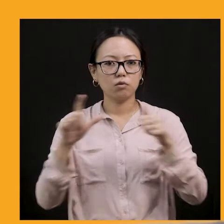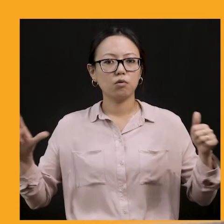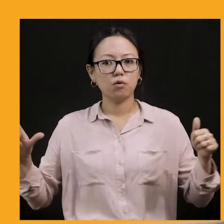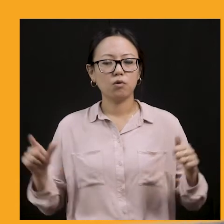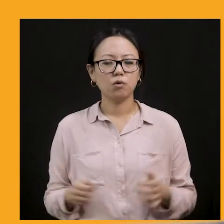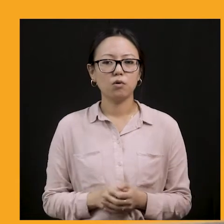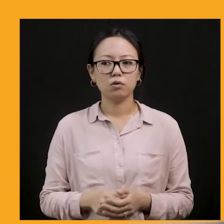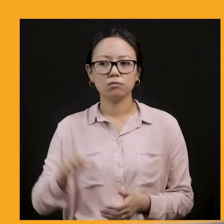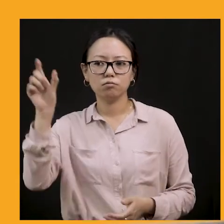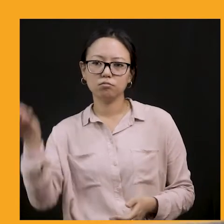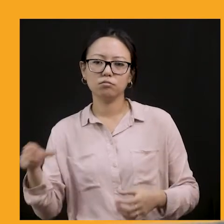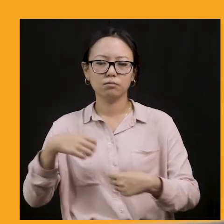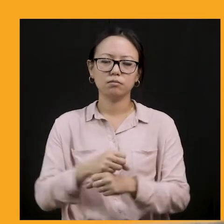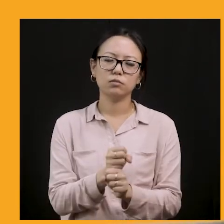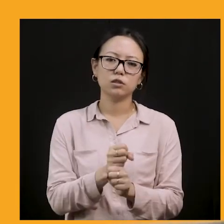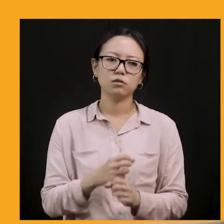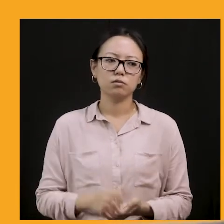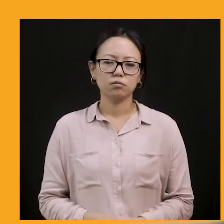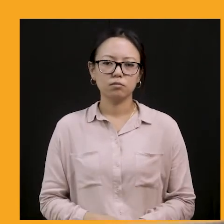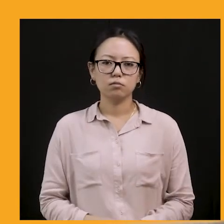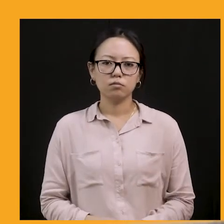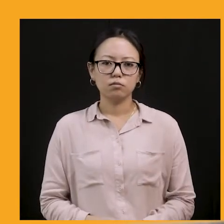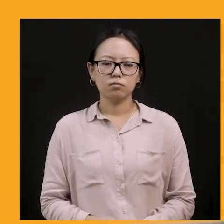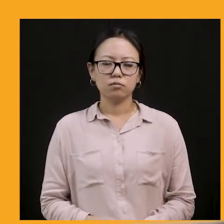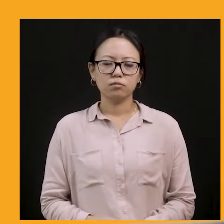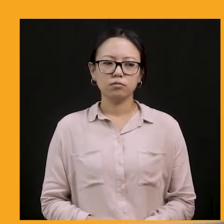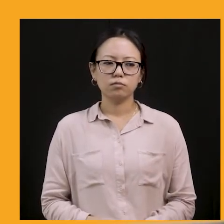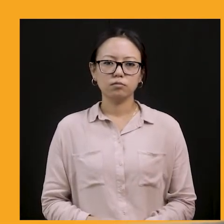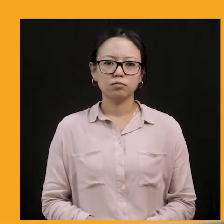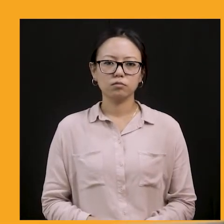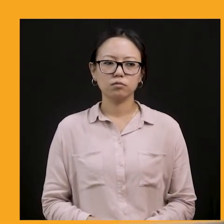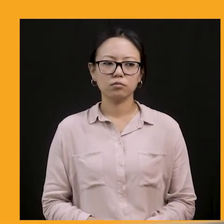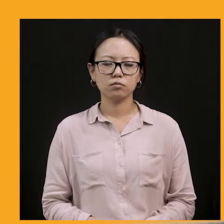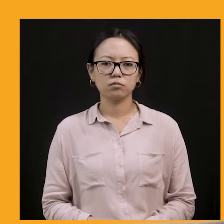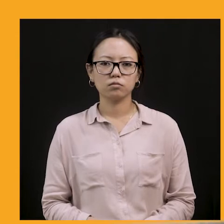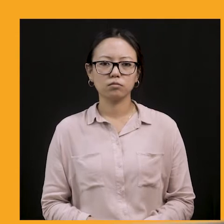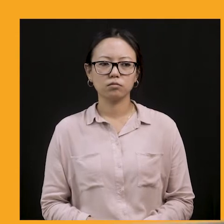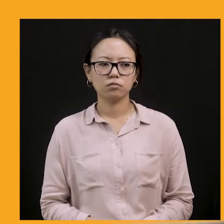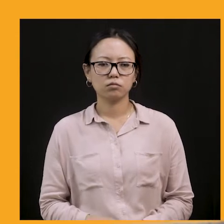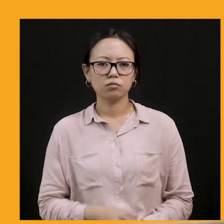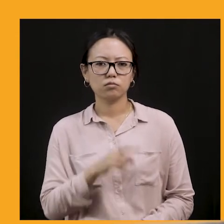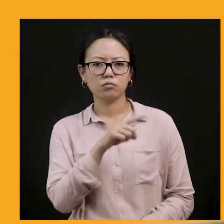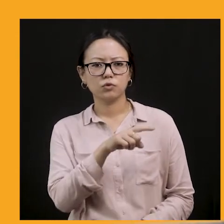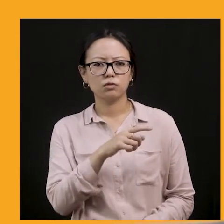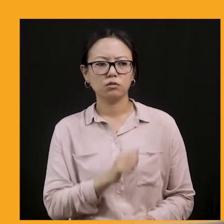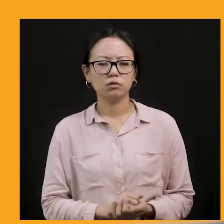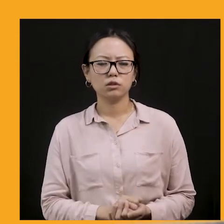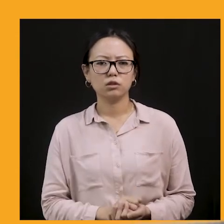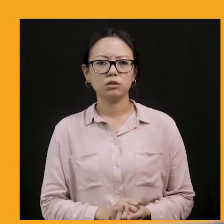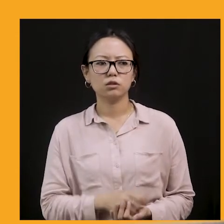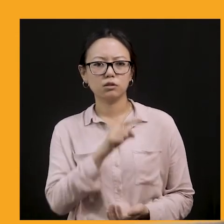are man-made things. Okay? So this is one type of houses that we see here, and it